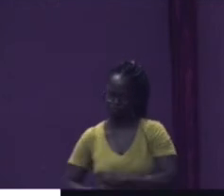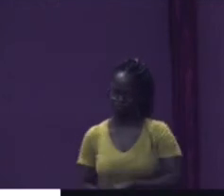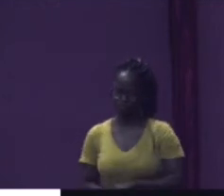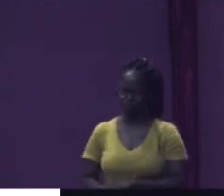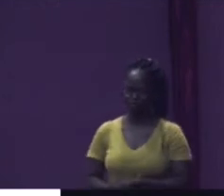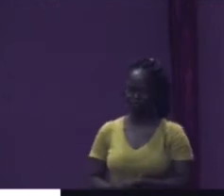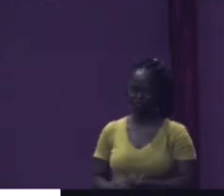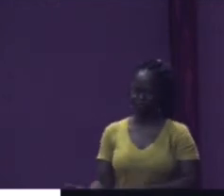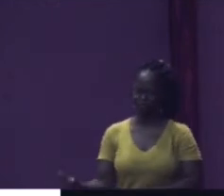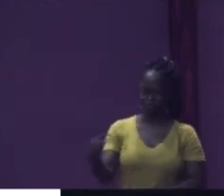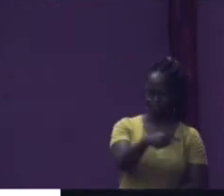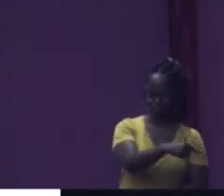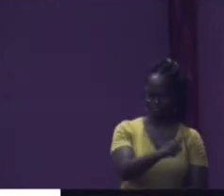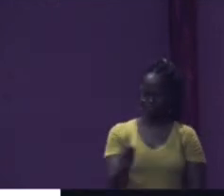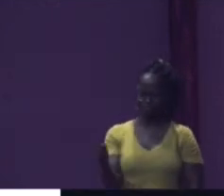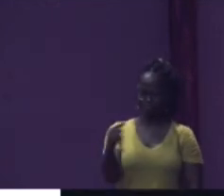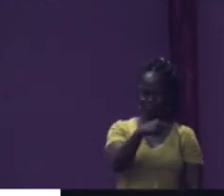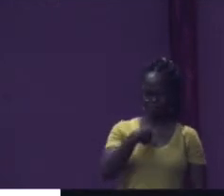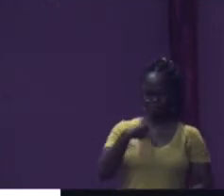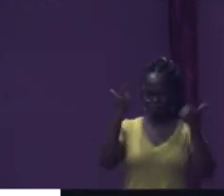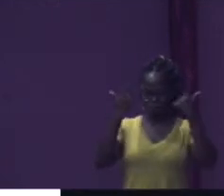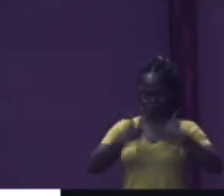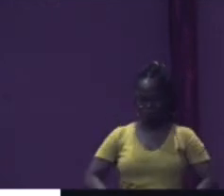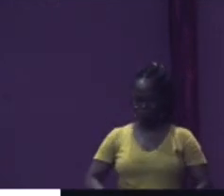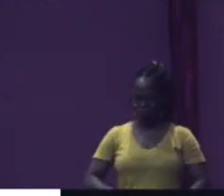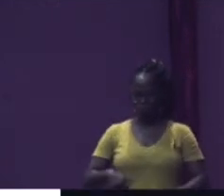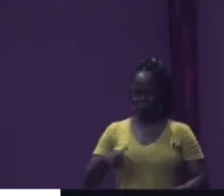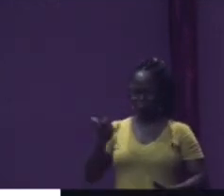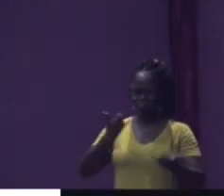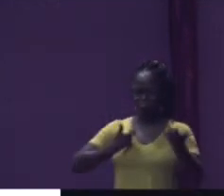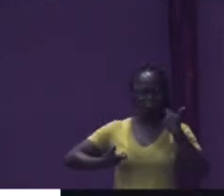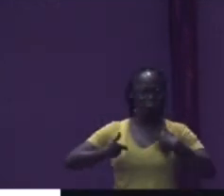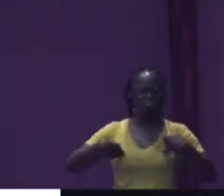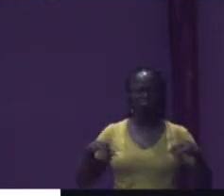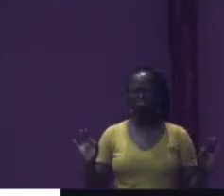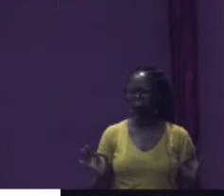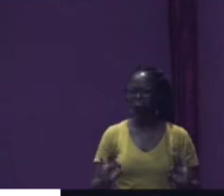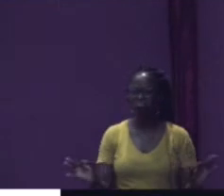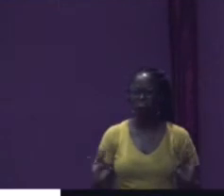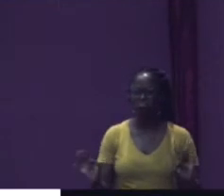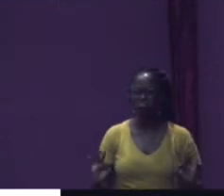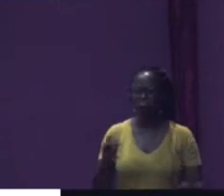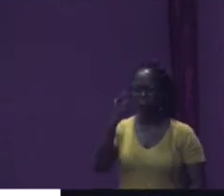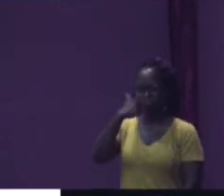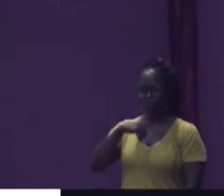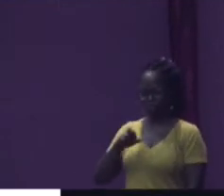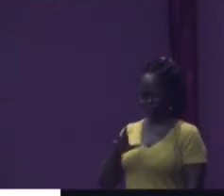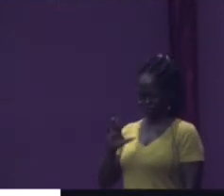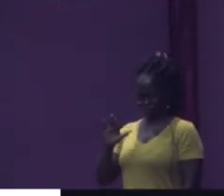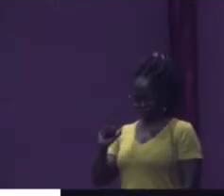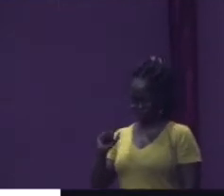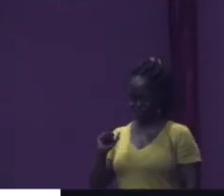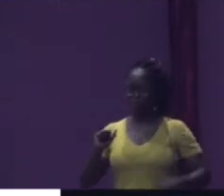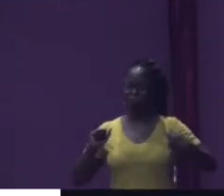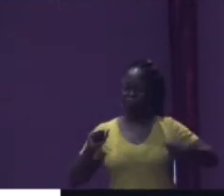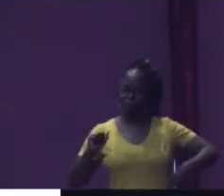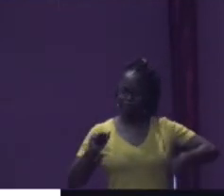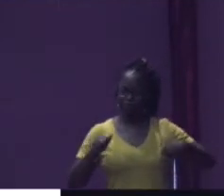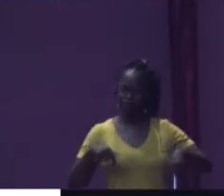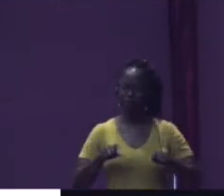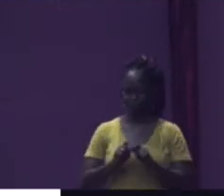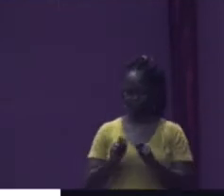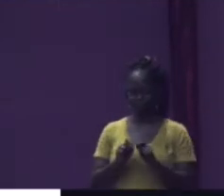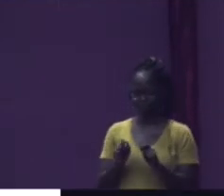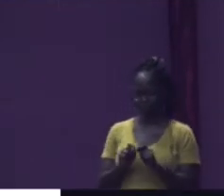really used to, but she will be, to hear her say some of these, particularly the doctor prohibits,